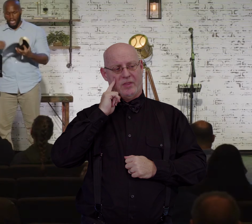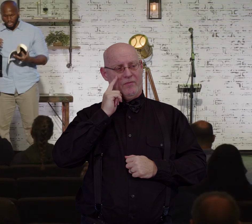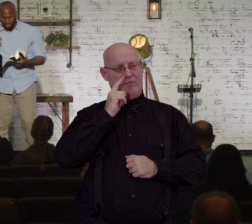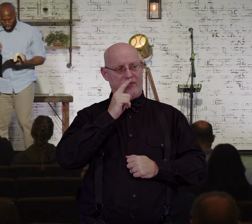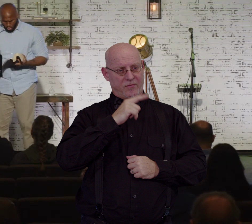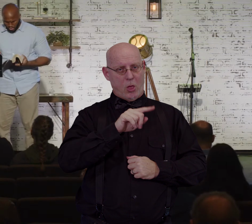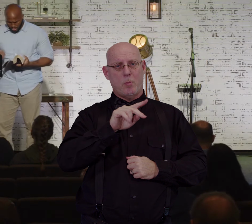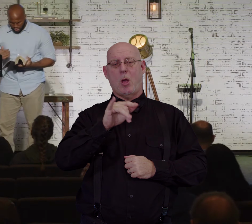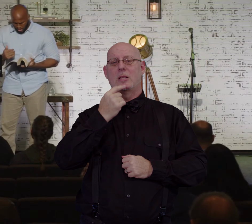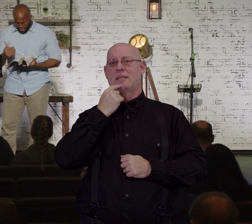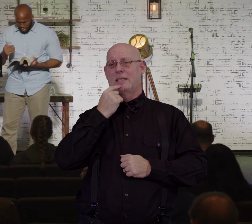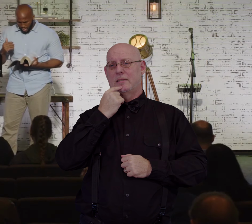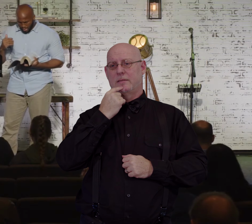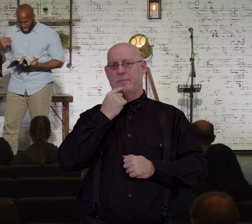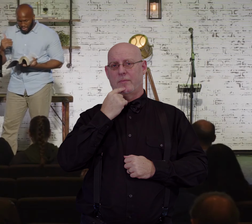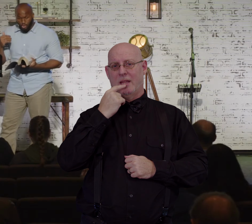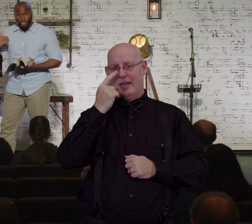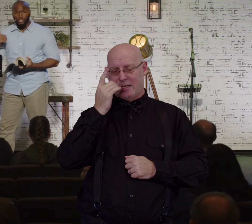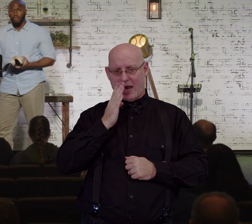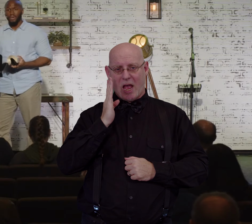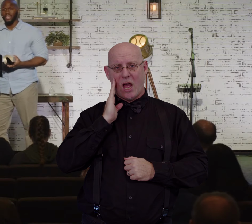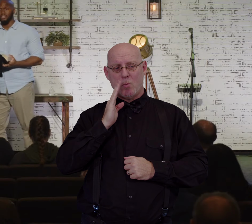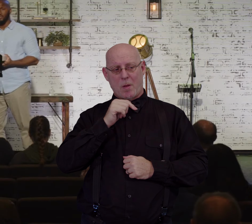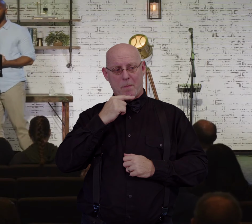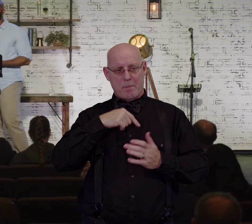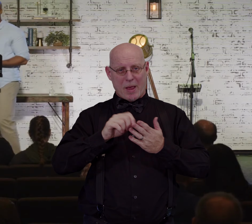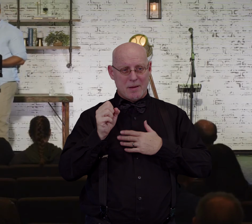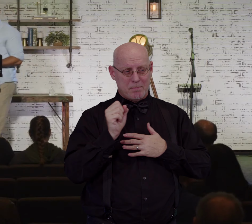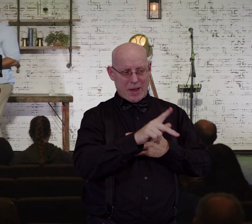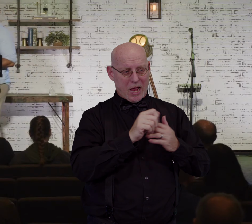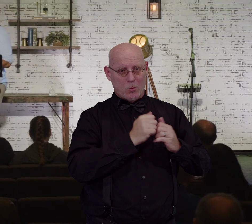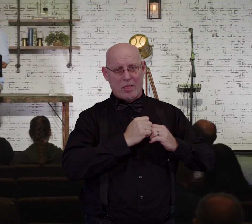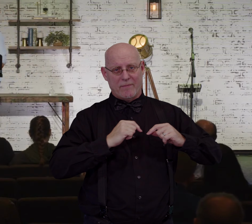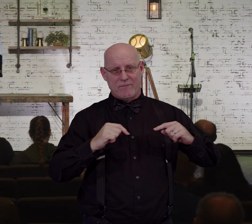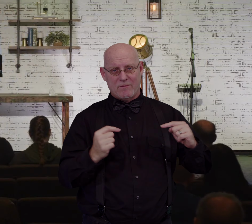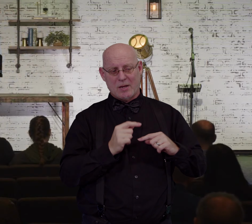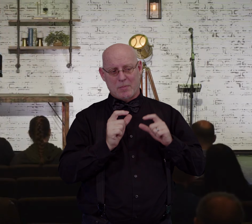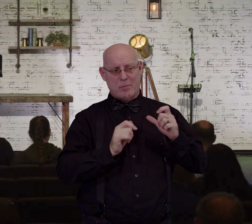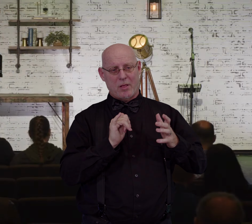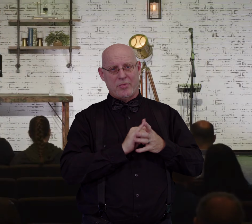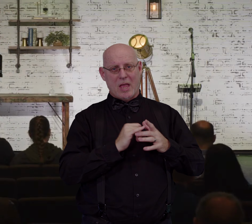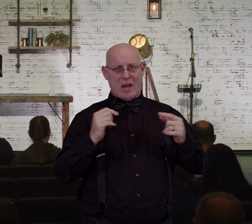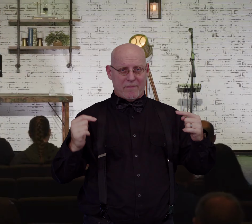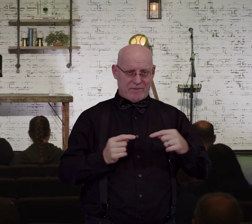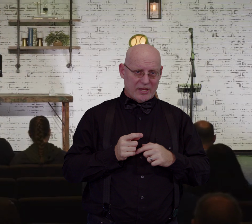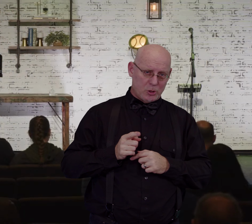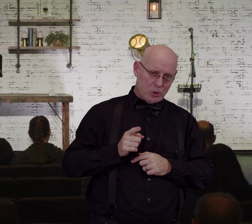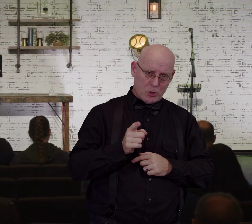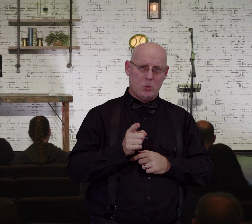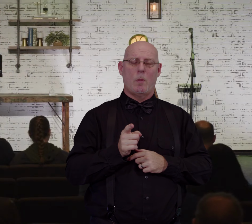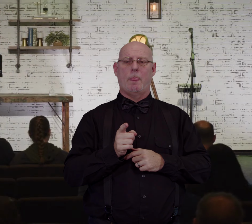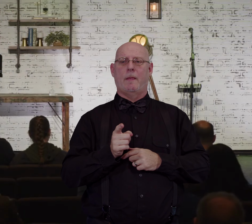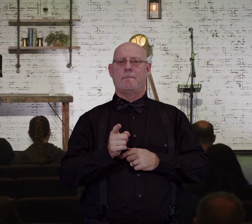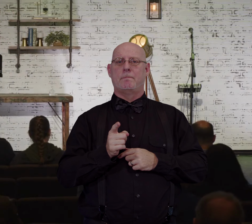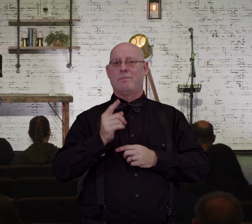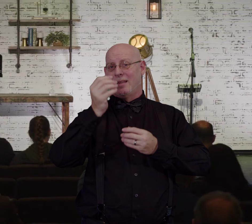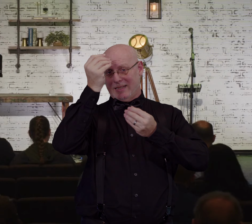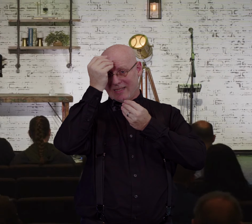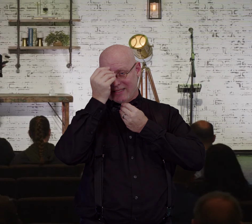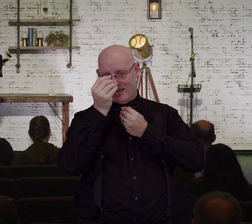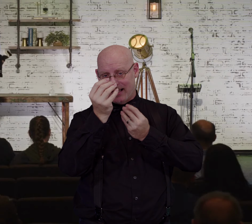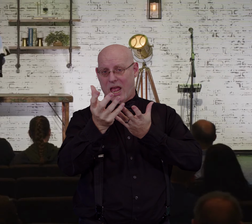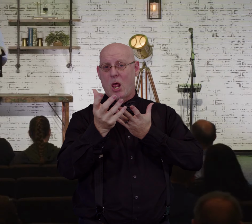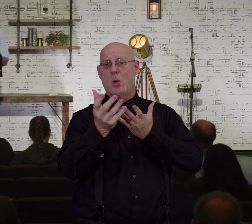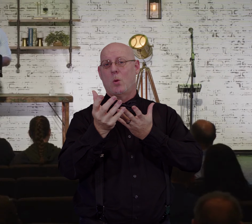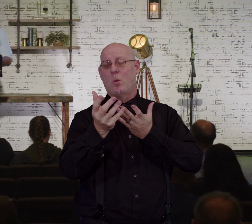those, as Paul says here, that God is going to repay them with affliction, those who afflict you, he is letting us